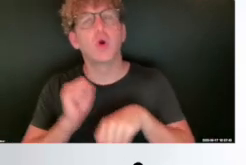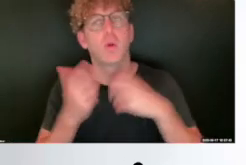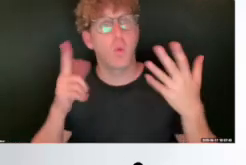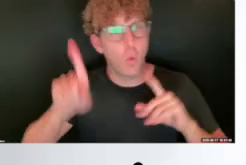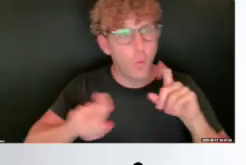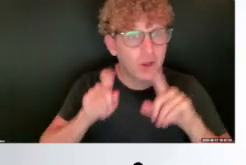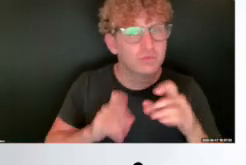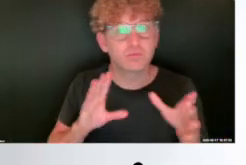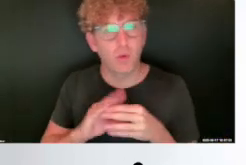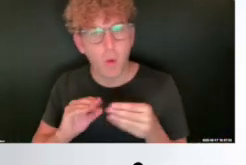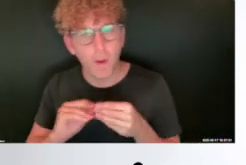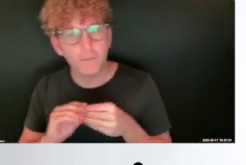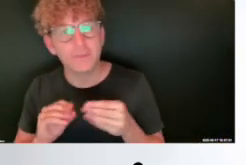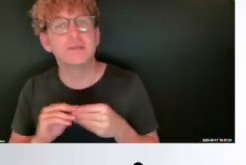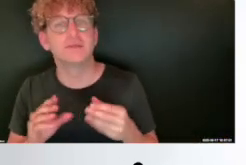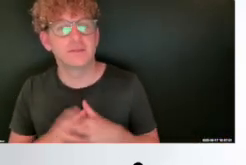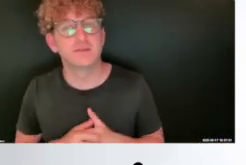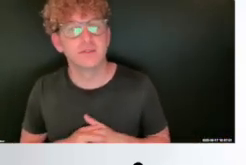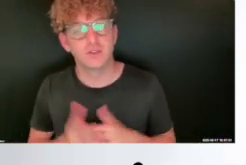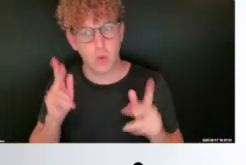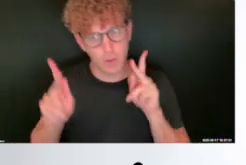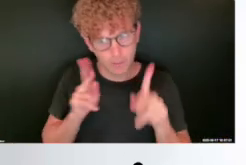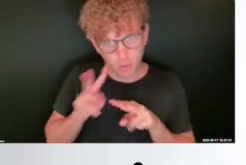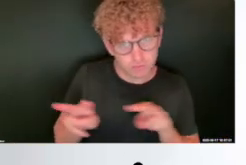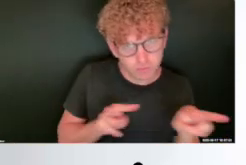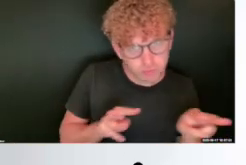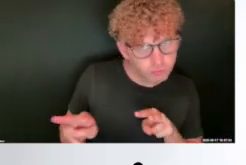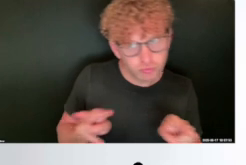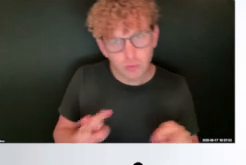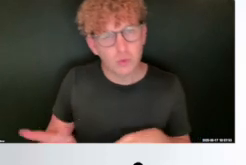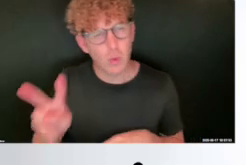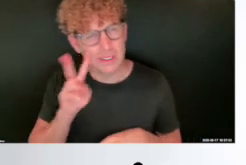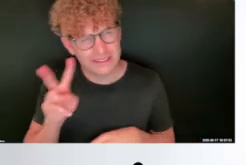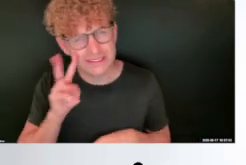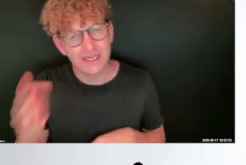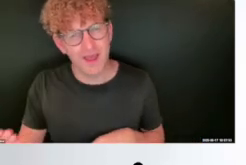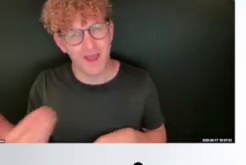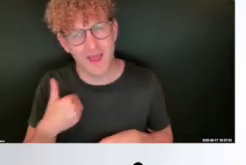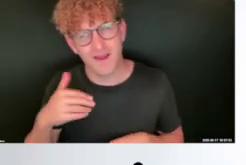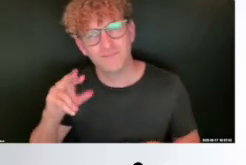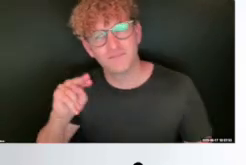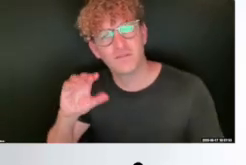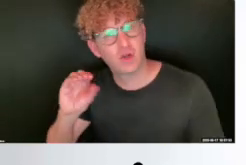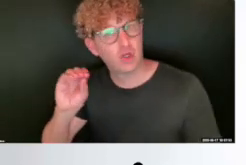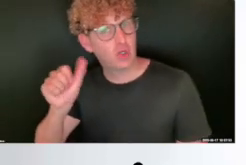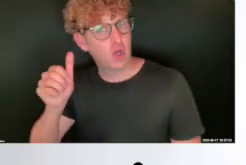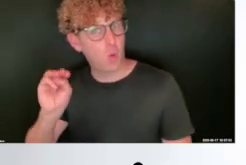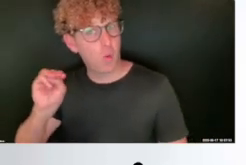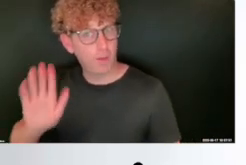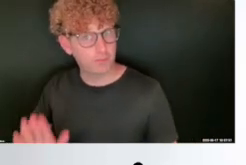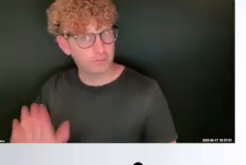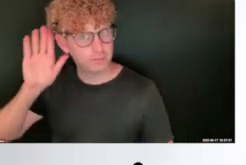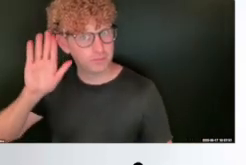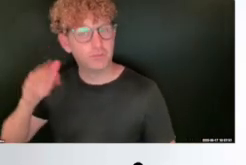Noam Elroy, and I work at Environmental and Energy Consulting. And I totally just may have missed it, but I was curious if